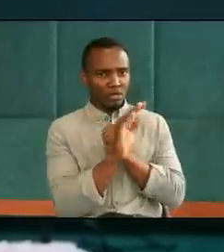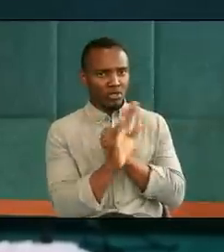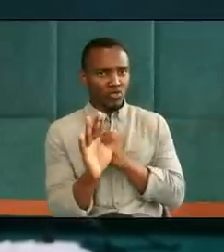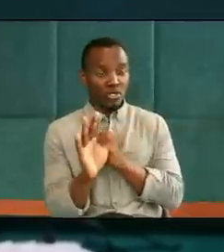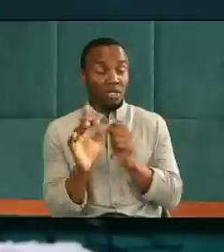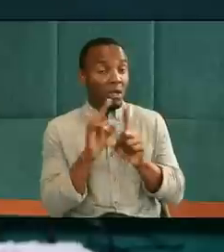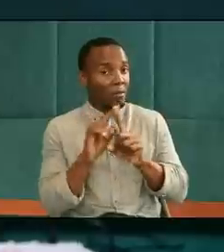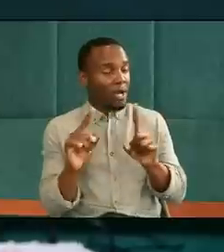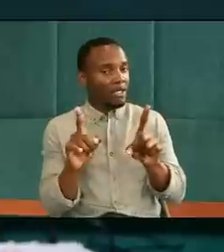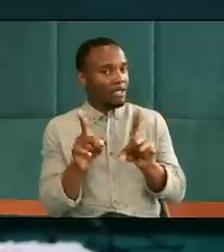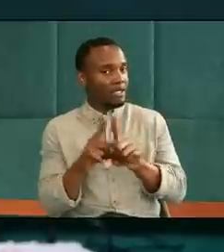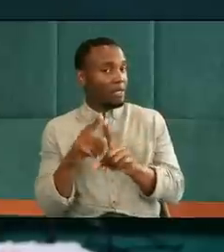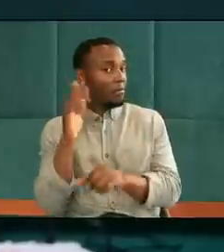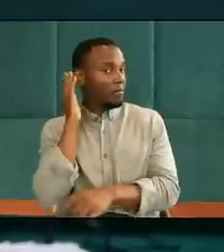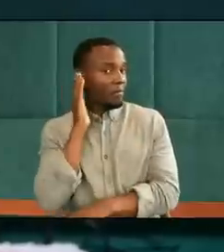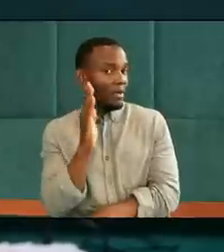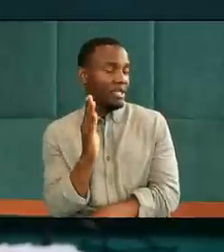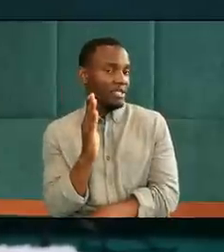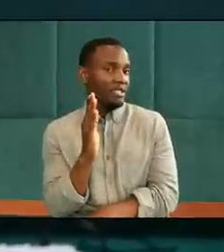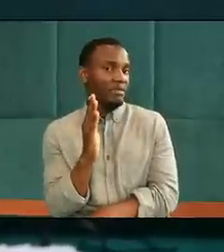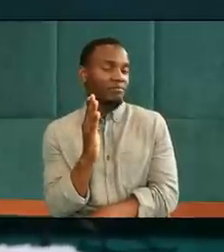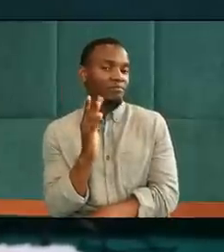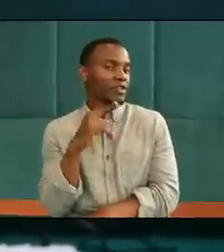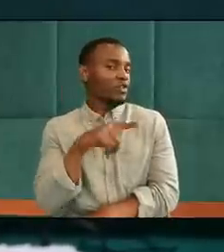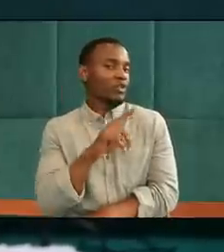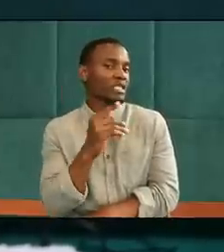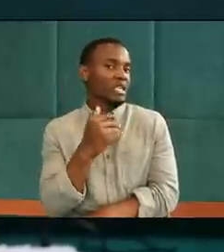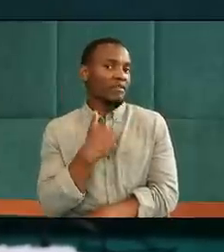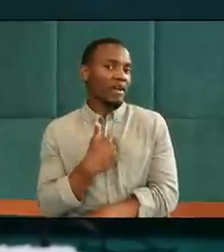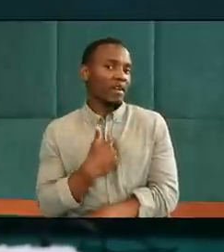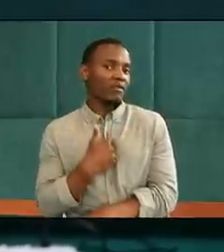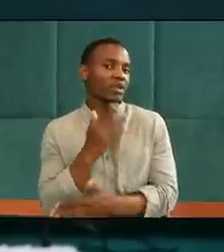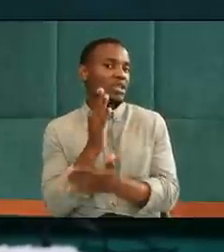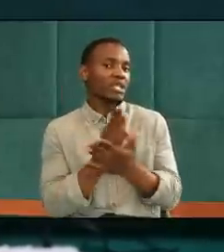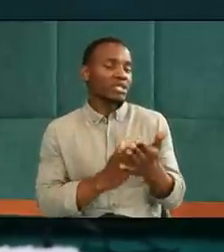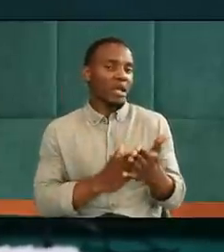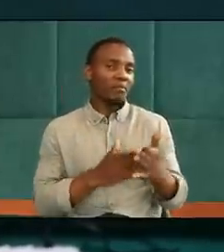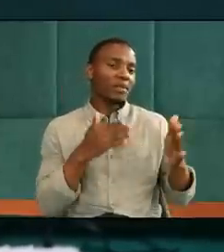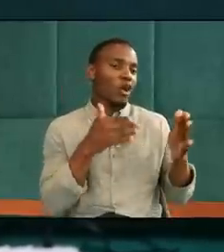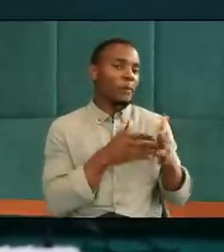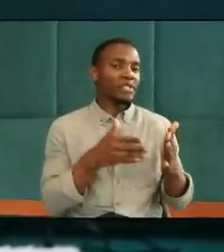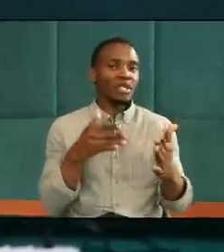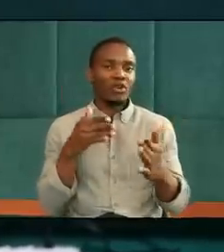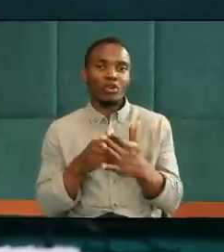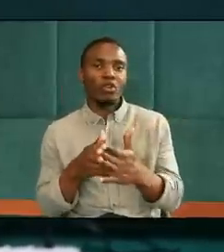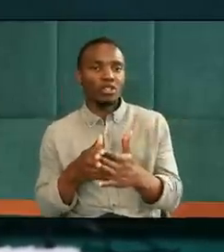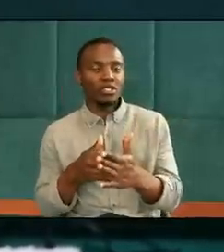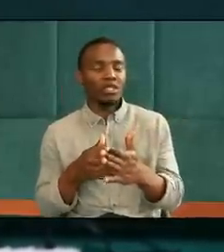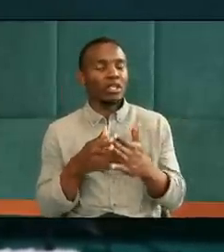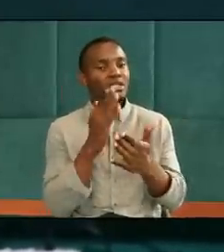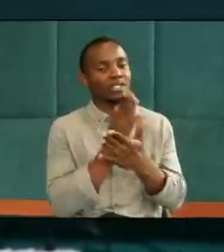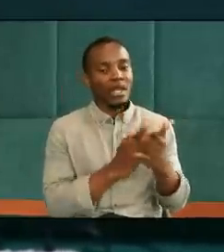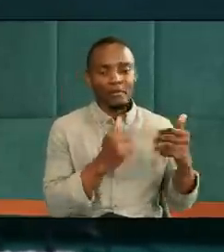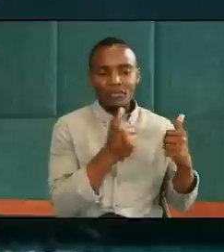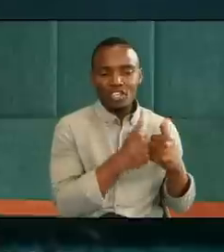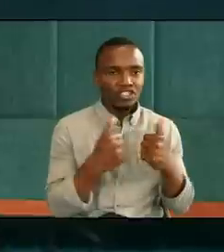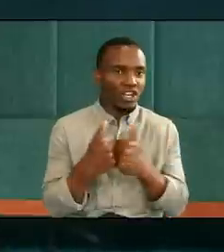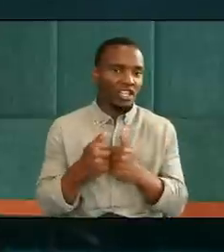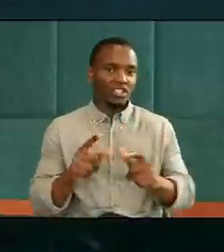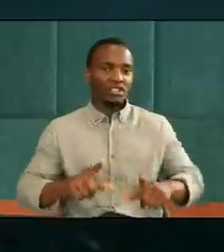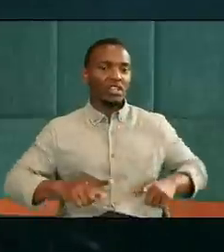but like Peter, there have been some obstacles in your life, there are some challenges in your